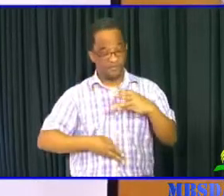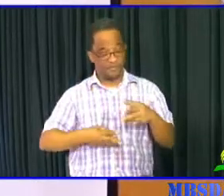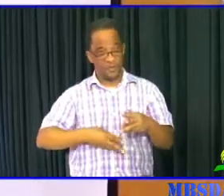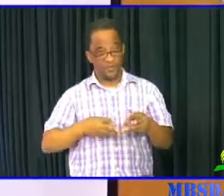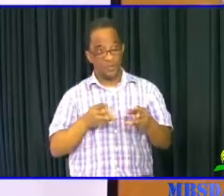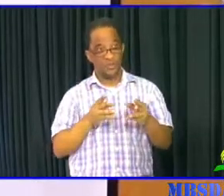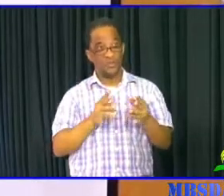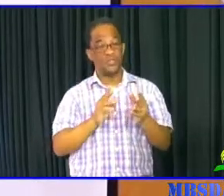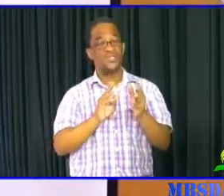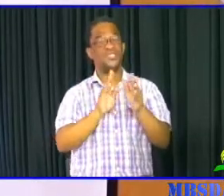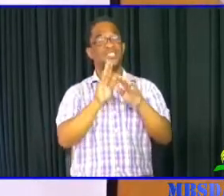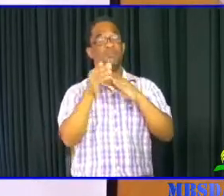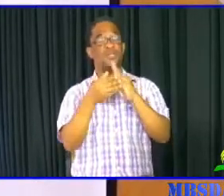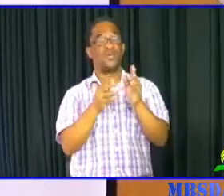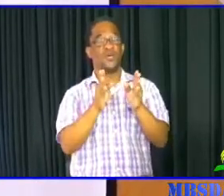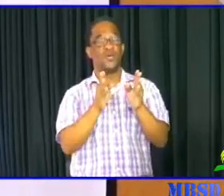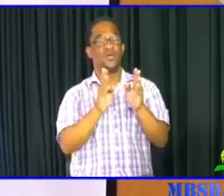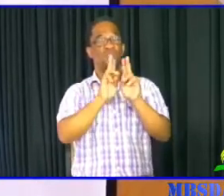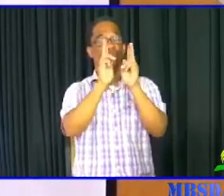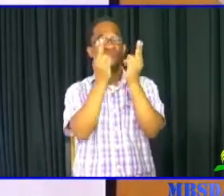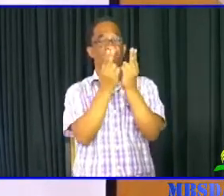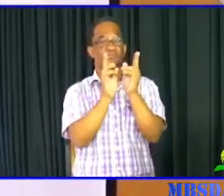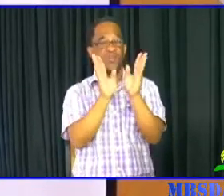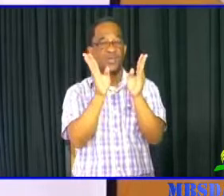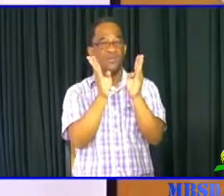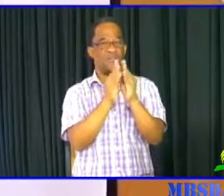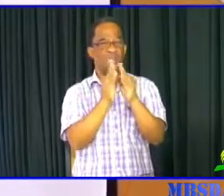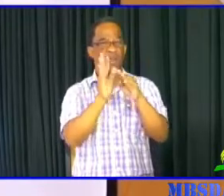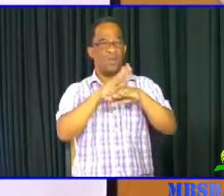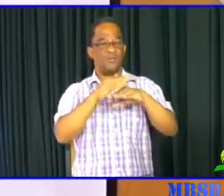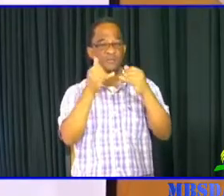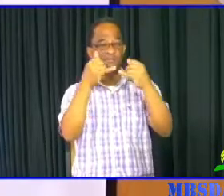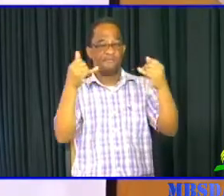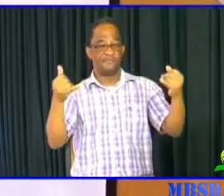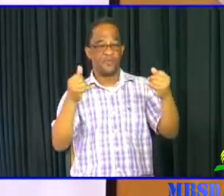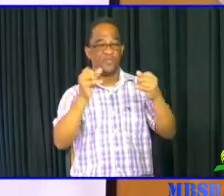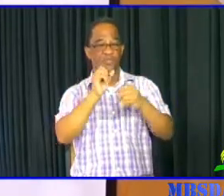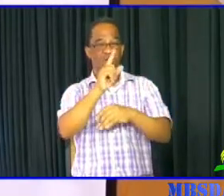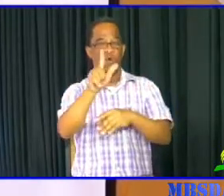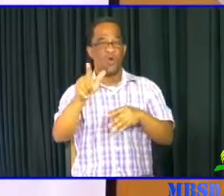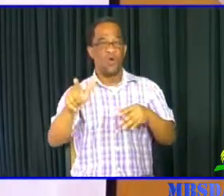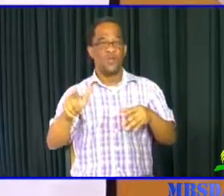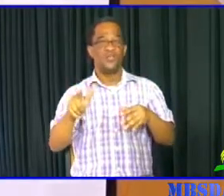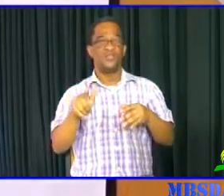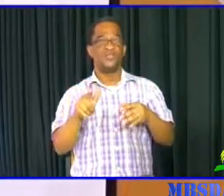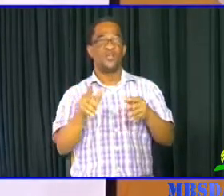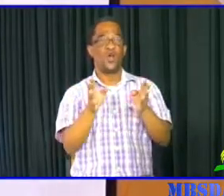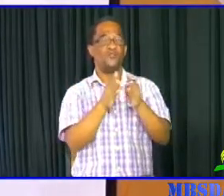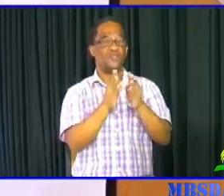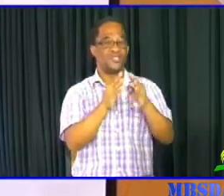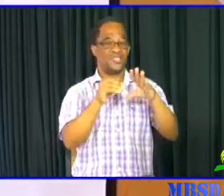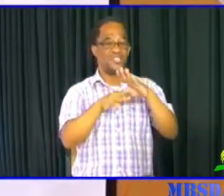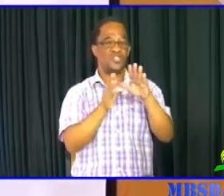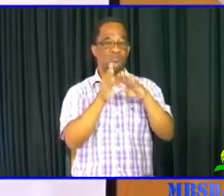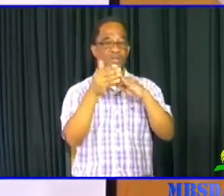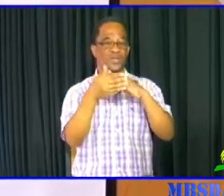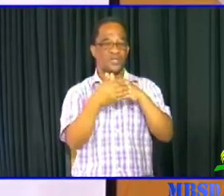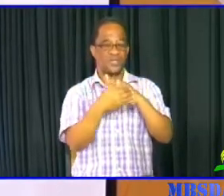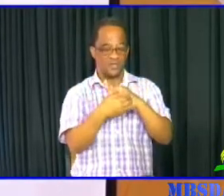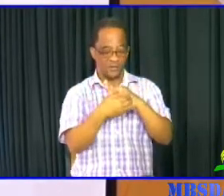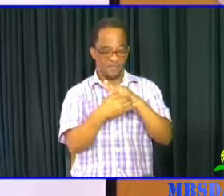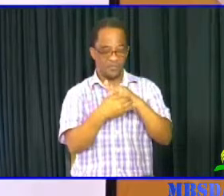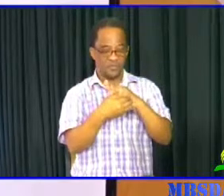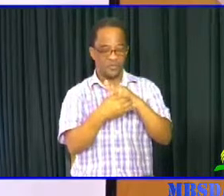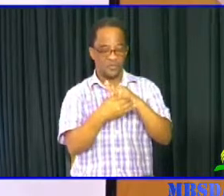About Him, online digital evangelistic series combined with all the fields in the Jamaica Union Conference across